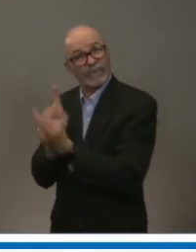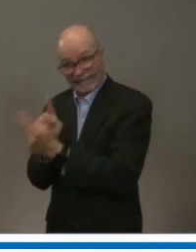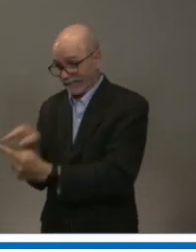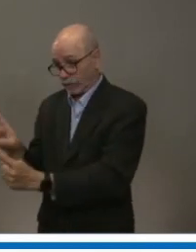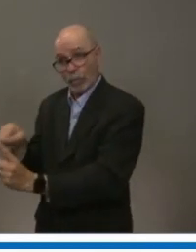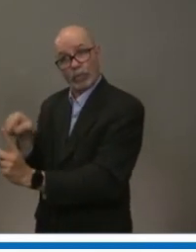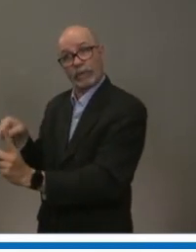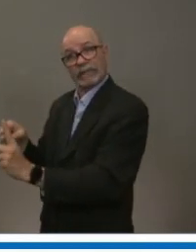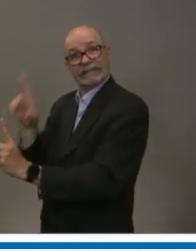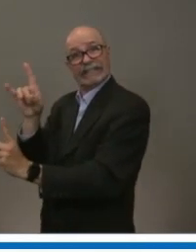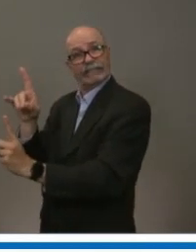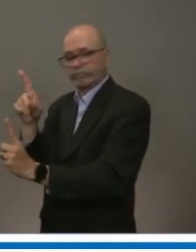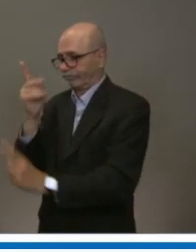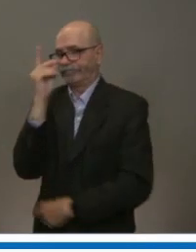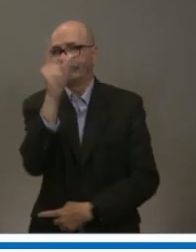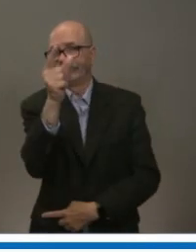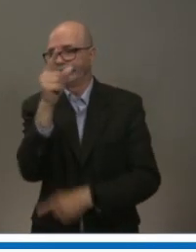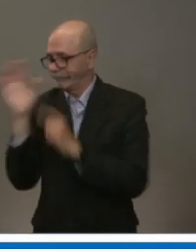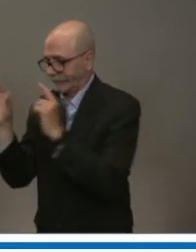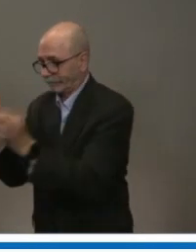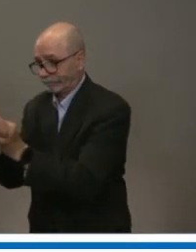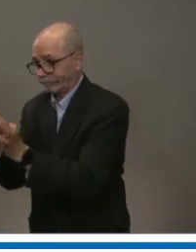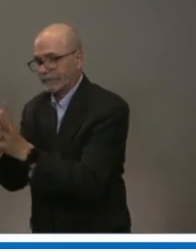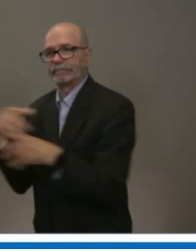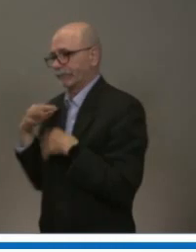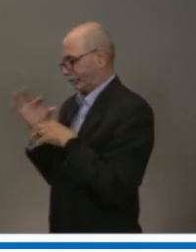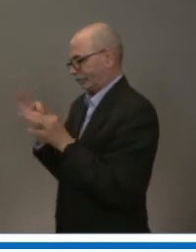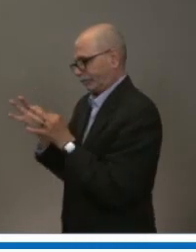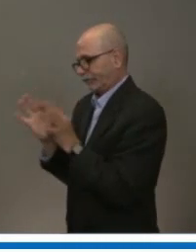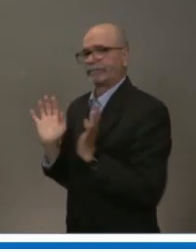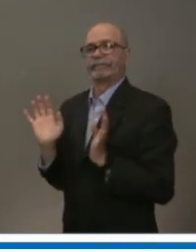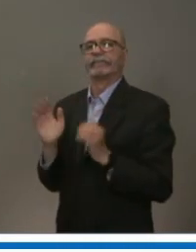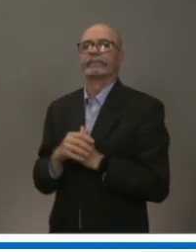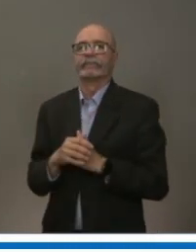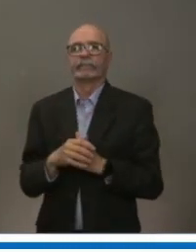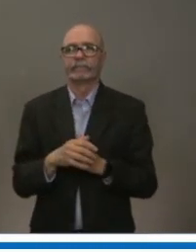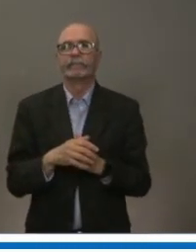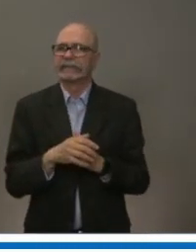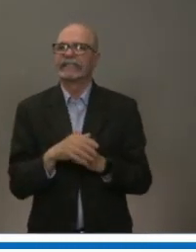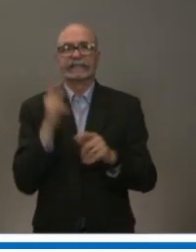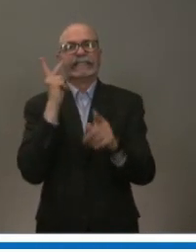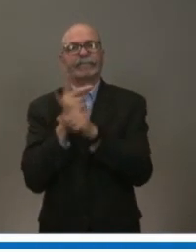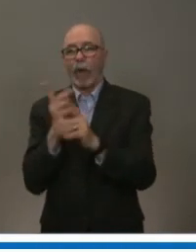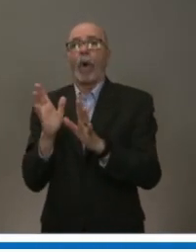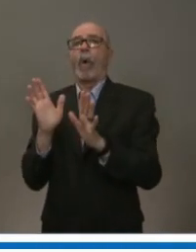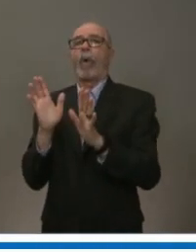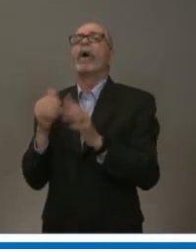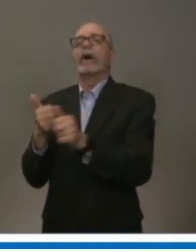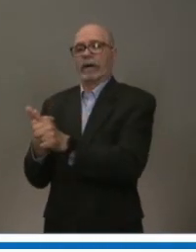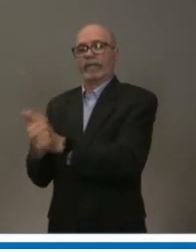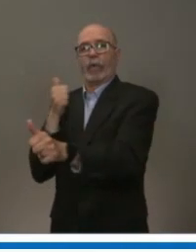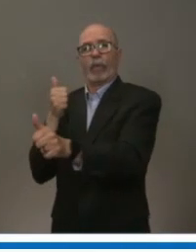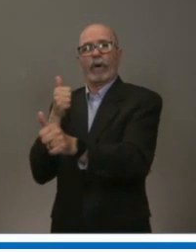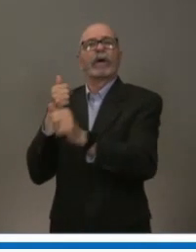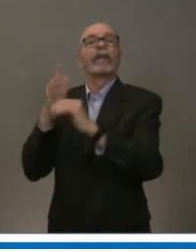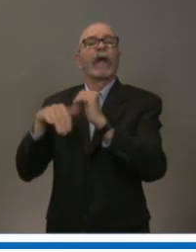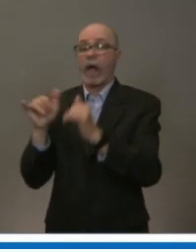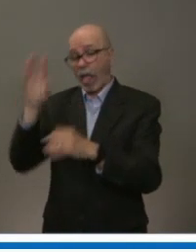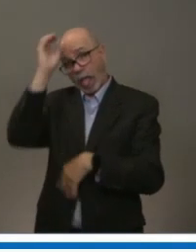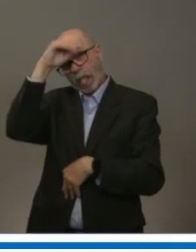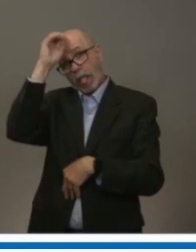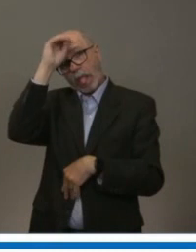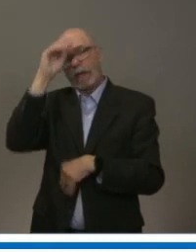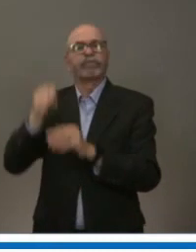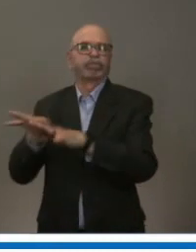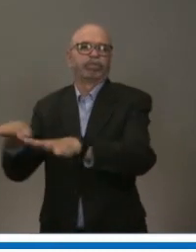those positive contacts who, because of our other steps, have kept them from spreading it out into the community. Next, we'll go to Jesse Thomas from